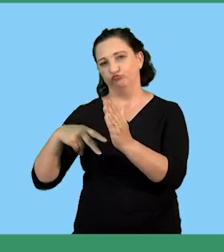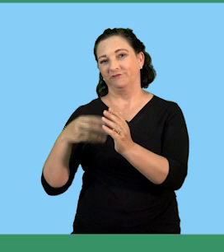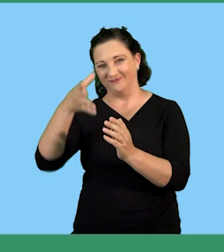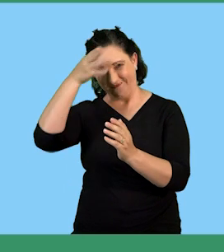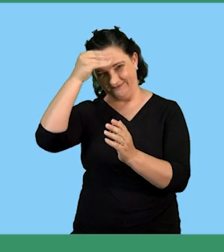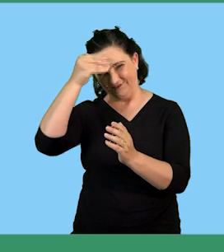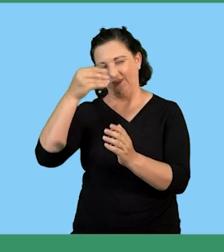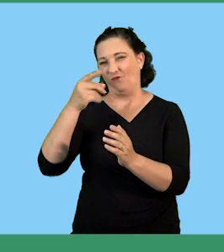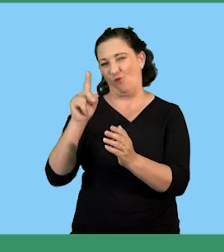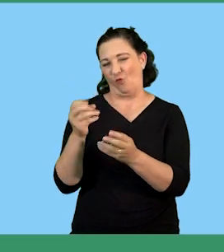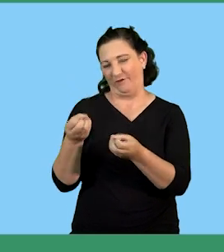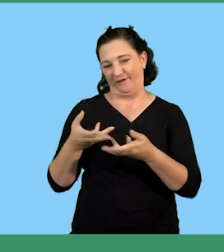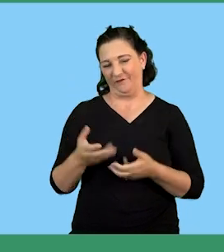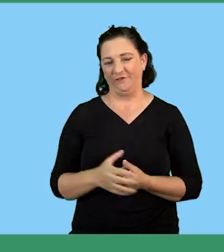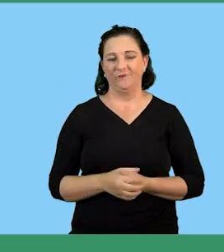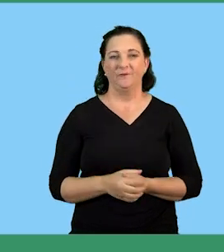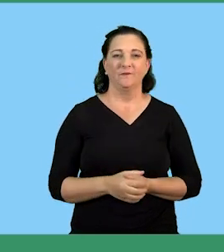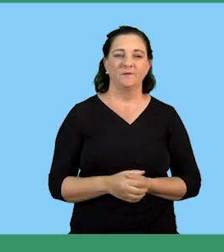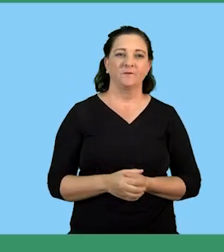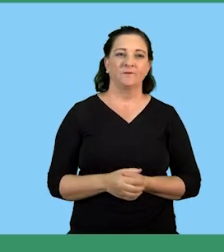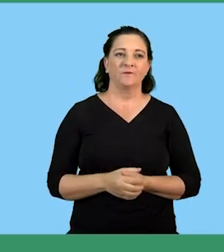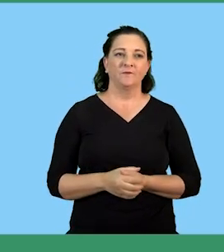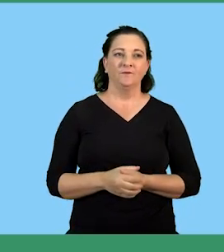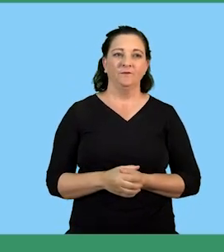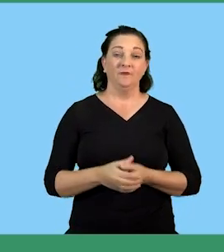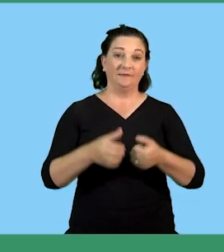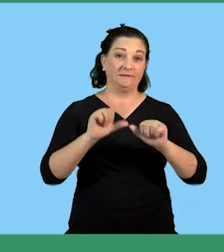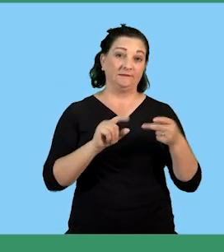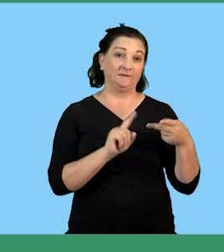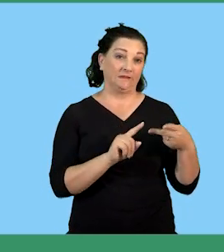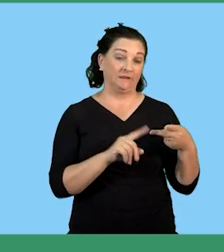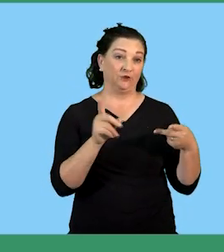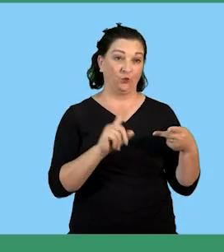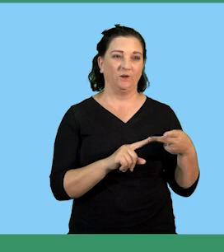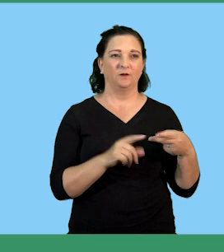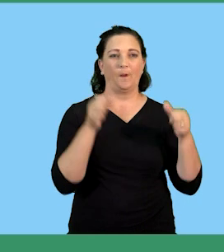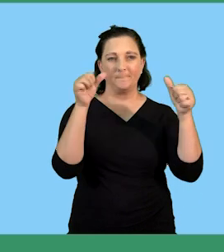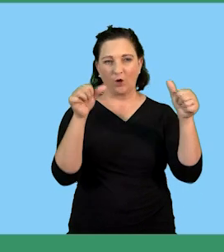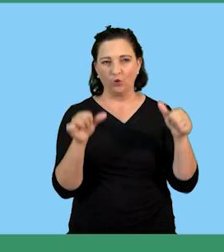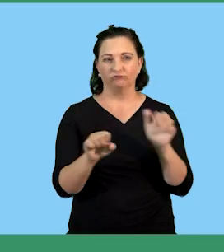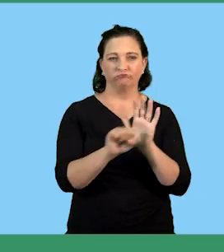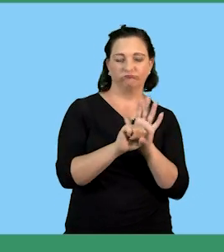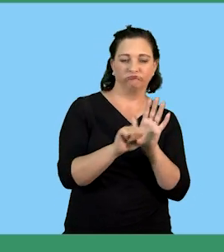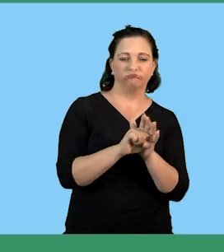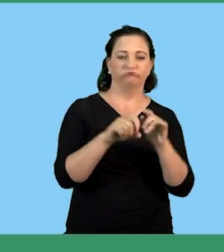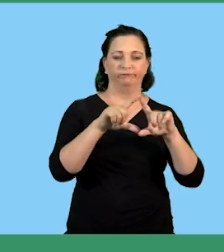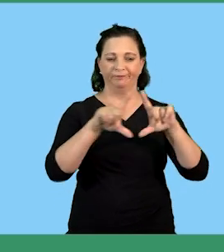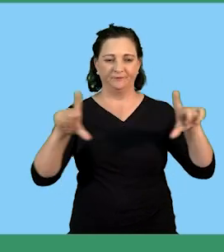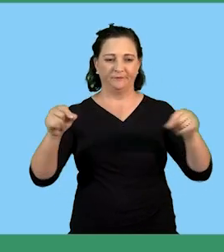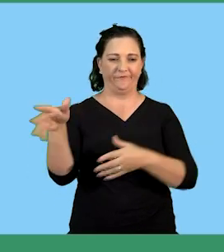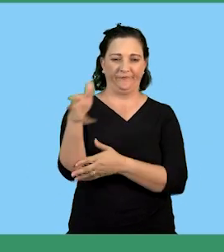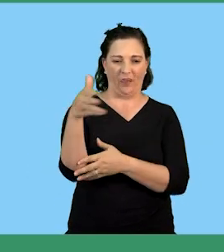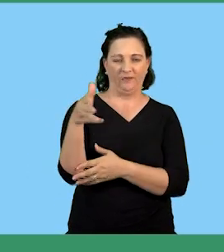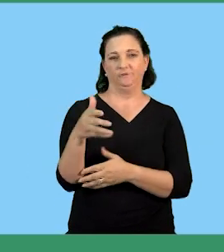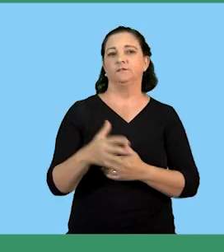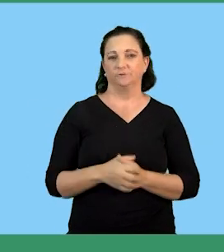more information on what the presenter has presented in that session. The second one, we've got posters, signs, banners,